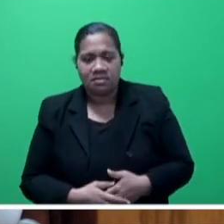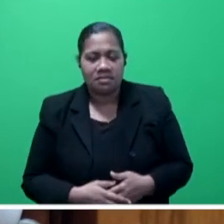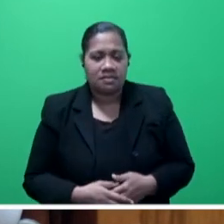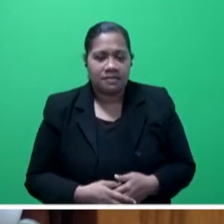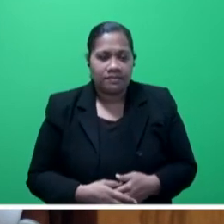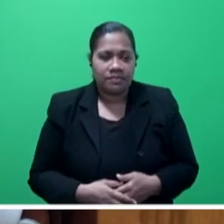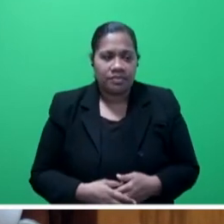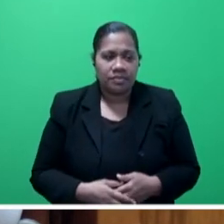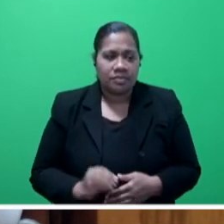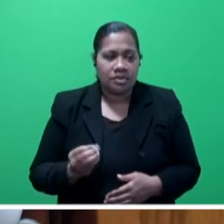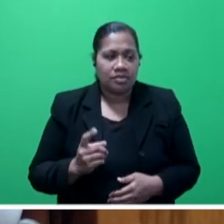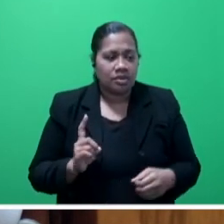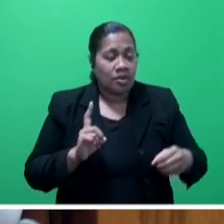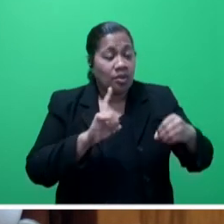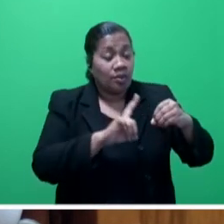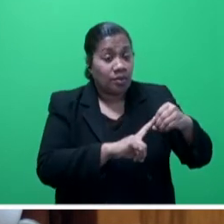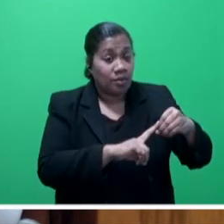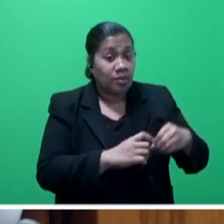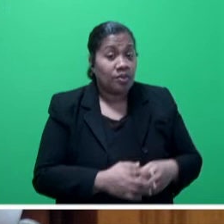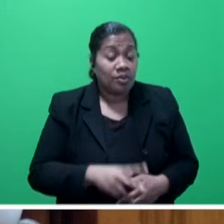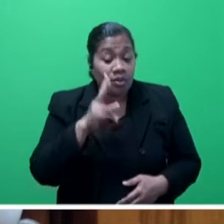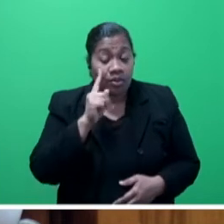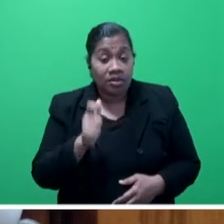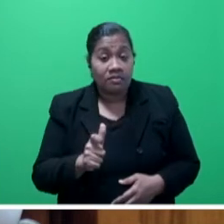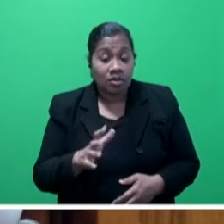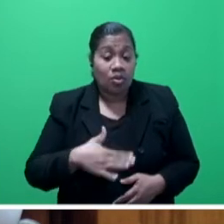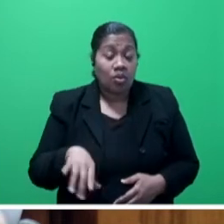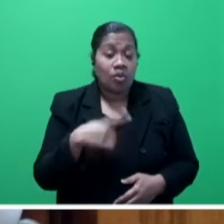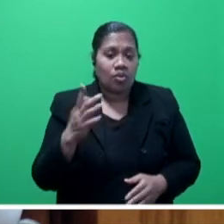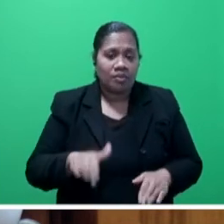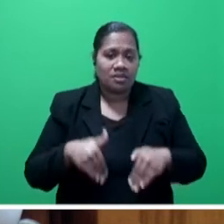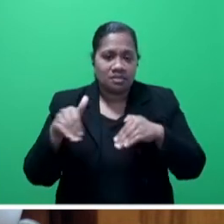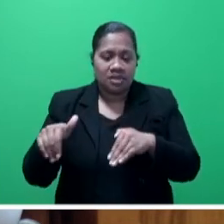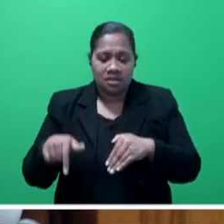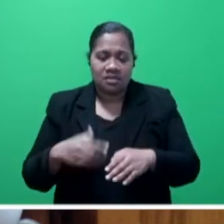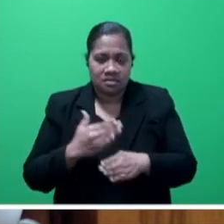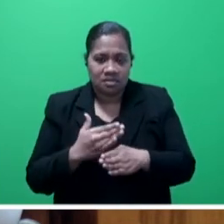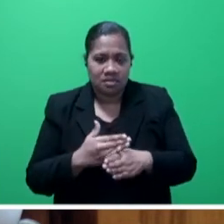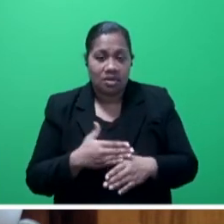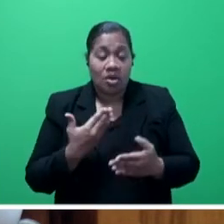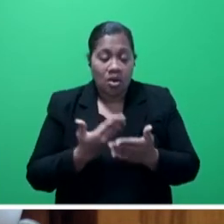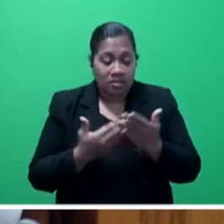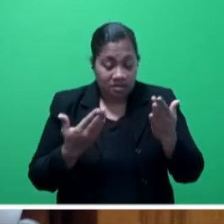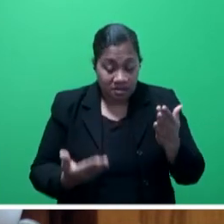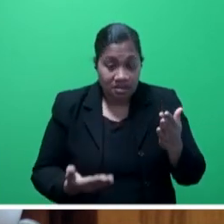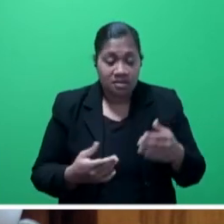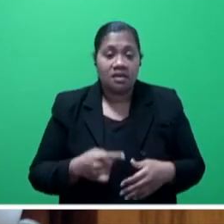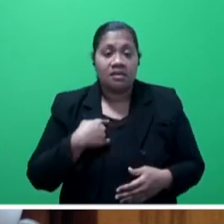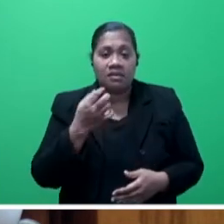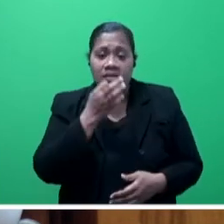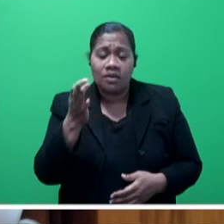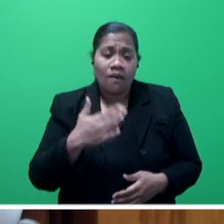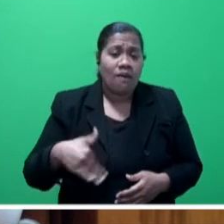and surplus creation process will look after all those who will participate in this process. On this note, Mr. Speaker, I urge